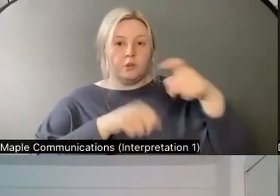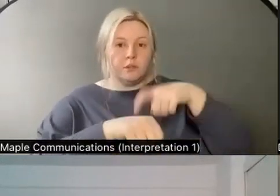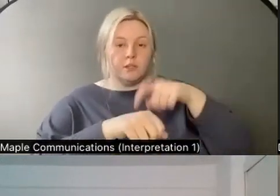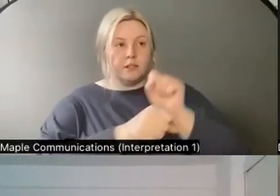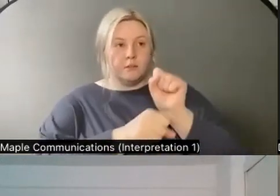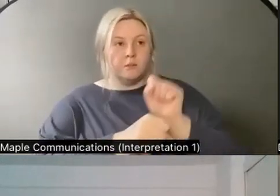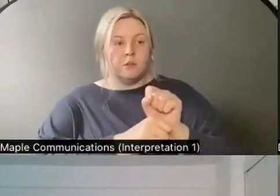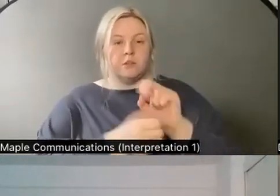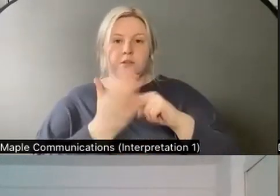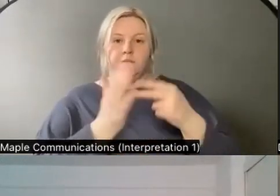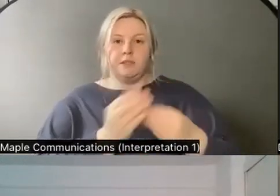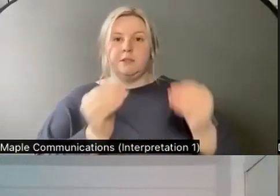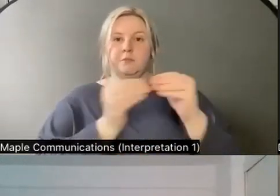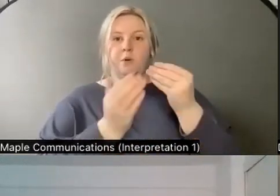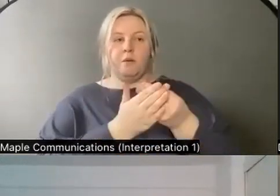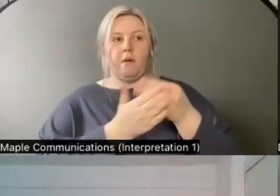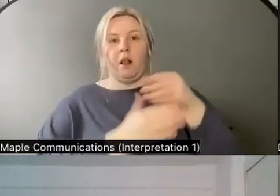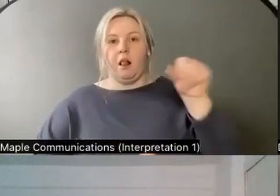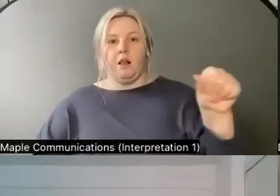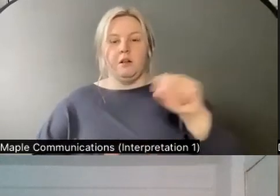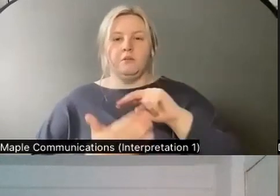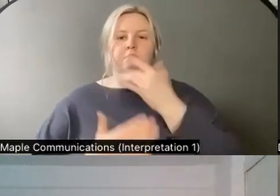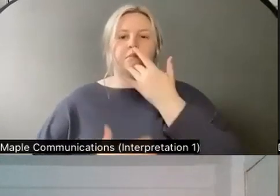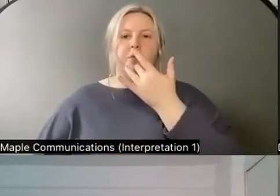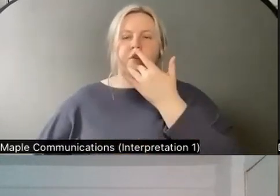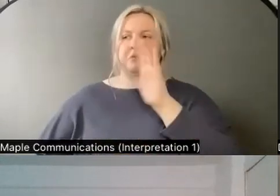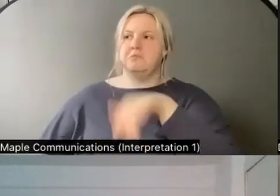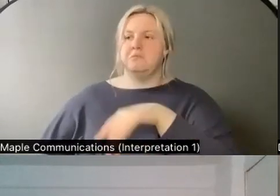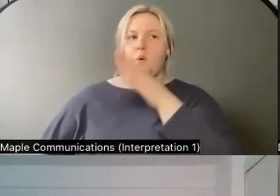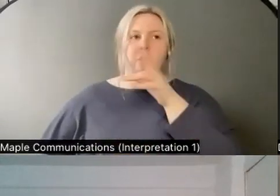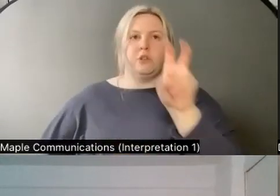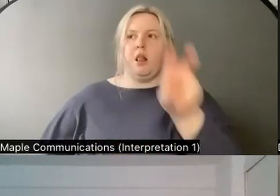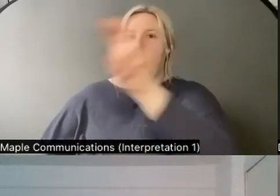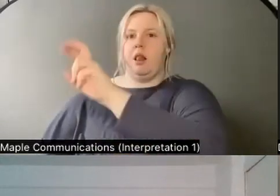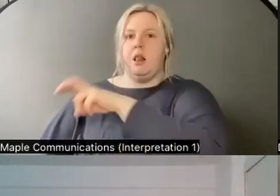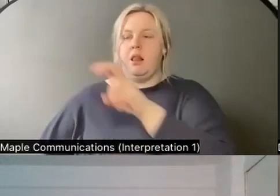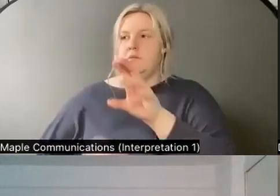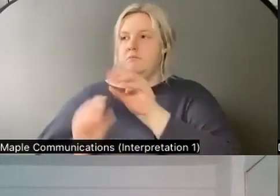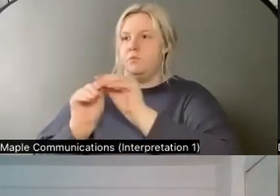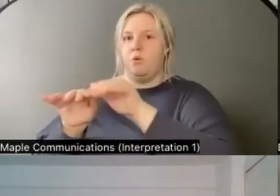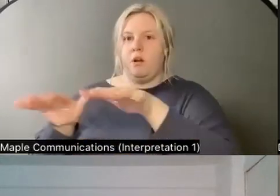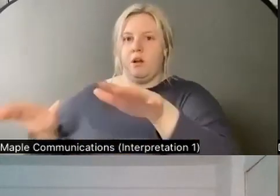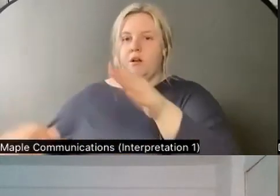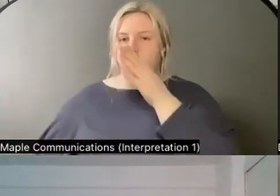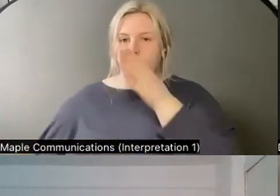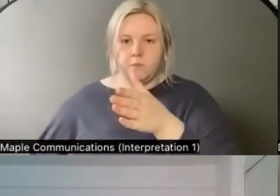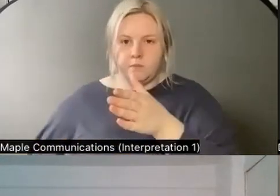you know, and pay them, you know, actual wages and not temp wages. You know, so